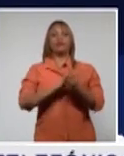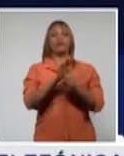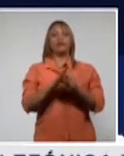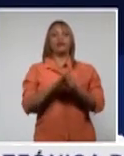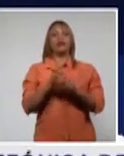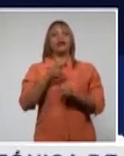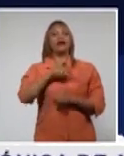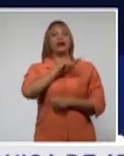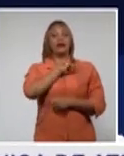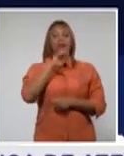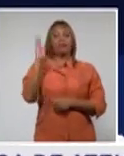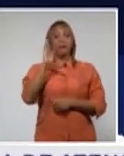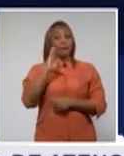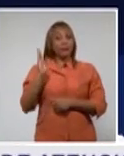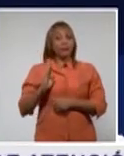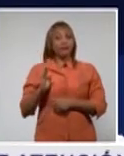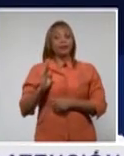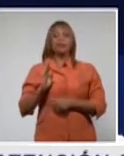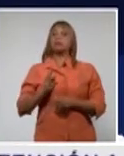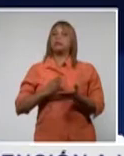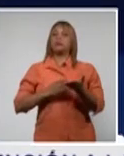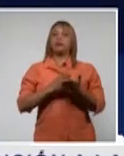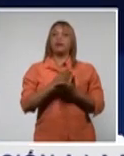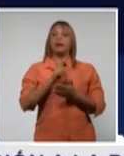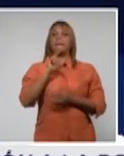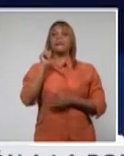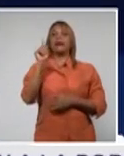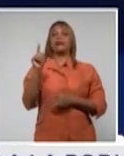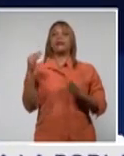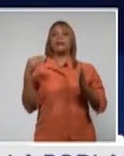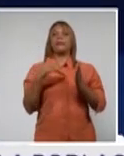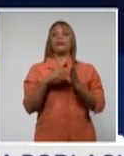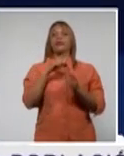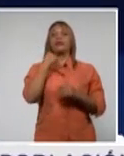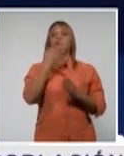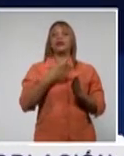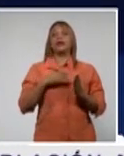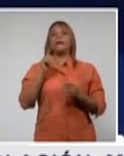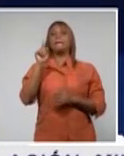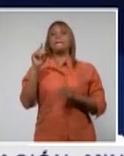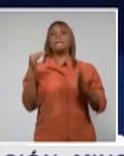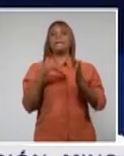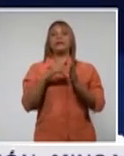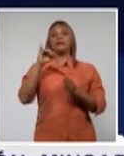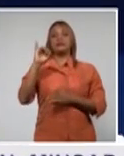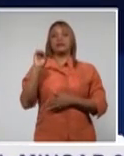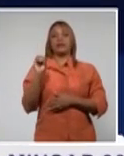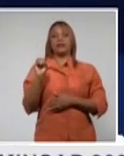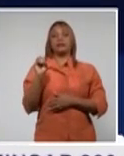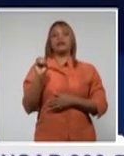3,275,520 confirmed cases and over 1,000 fatalities yesterday,